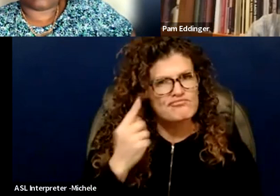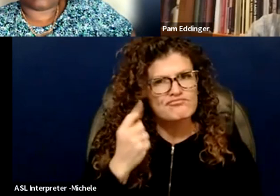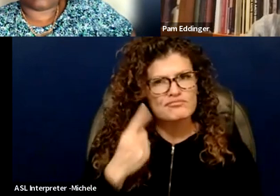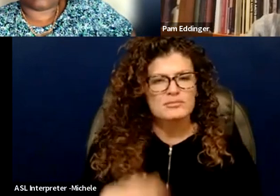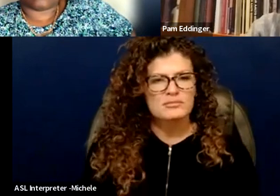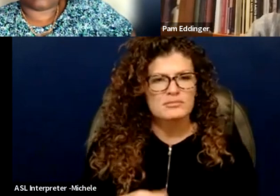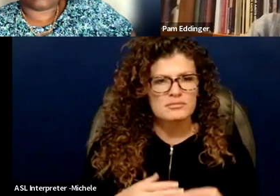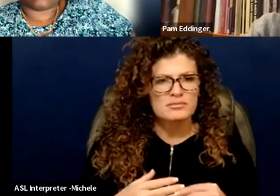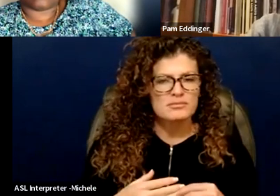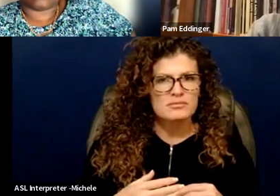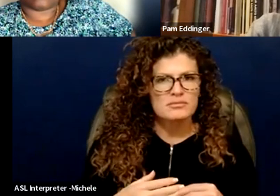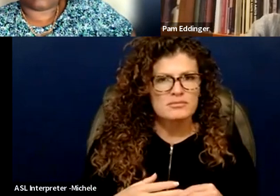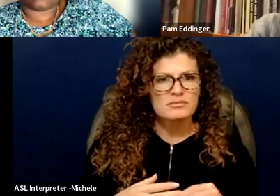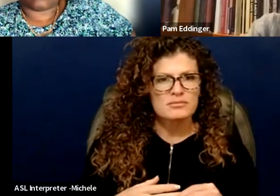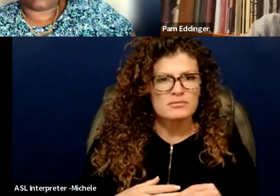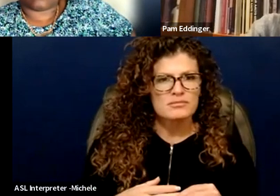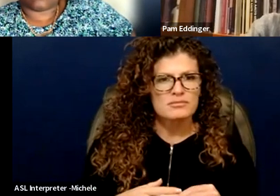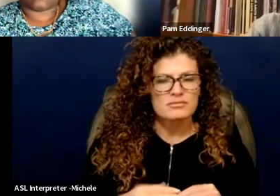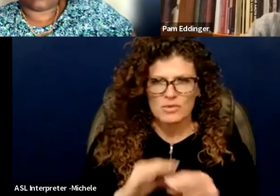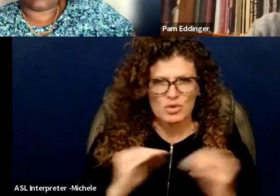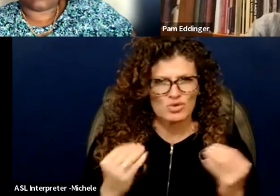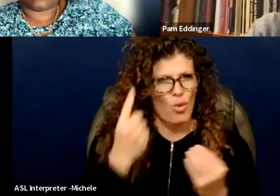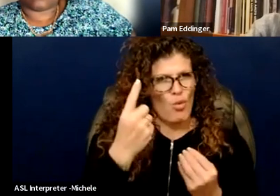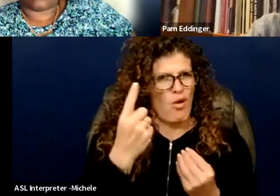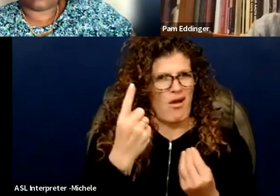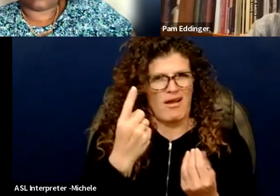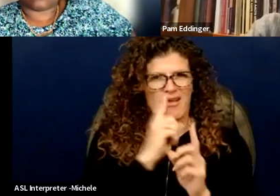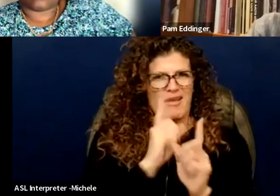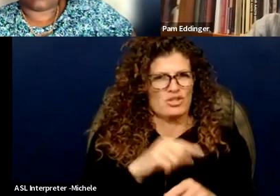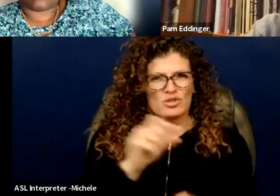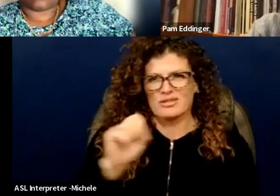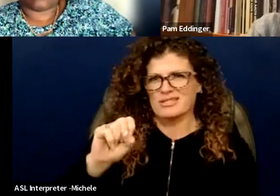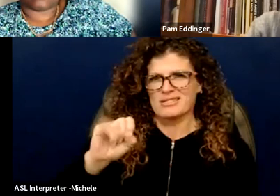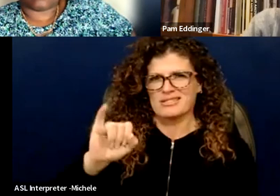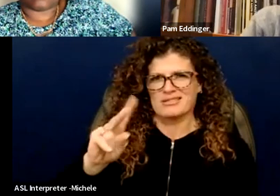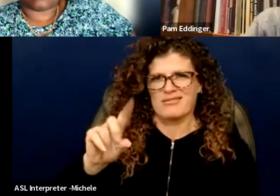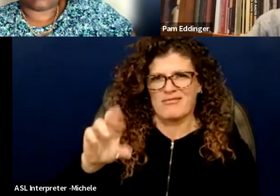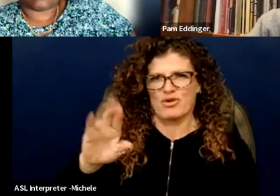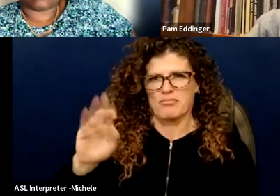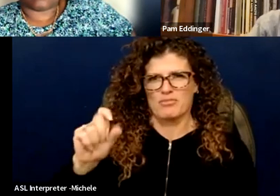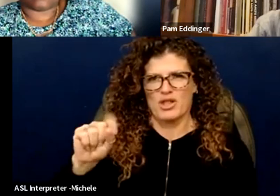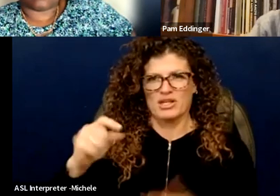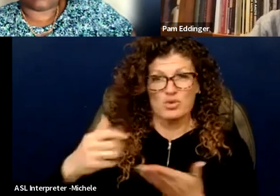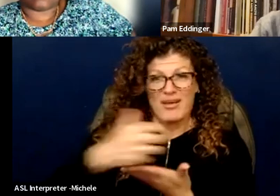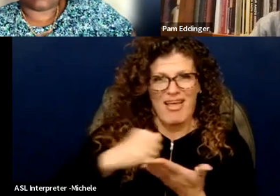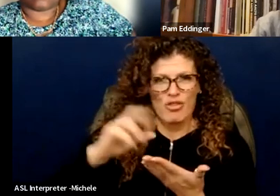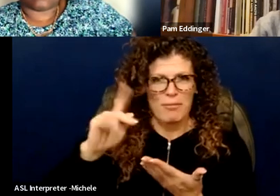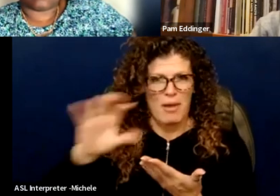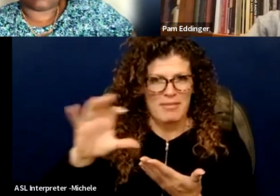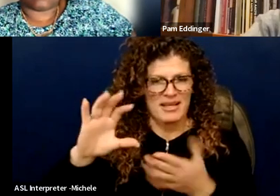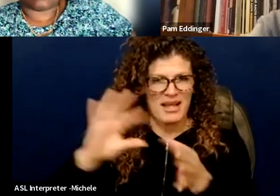some ways, there is no silver bullet of public opinion gathering. I think the way that we've